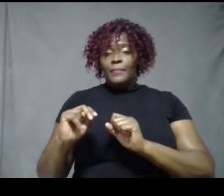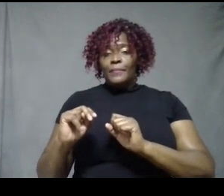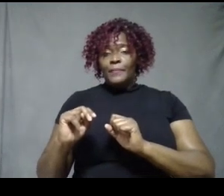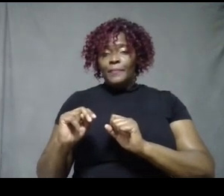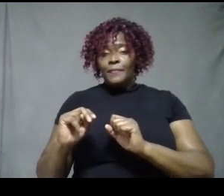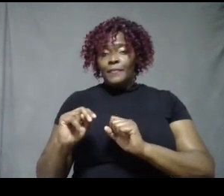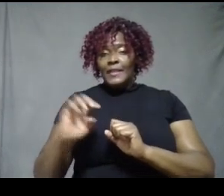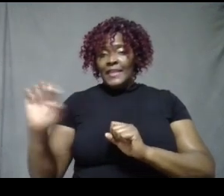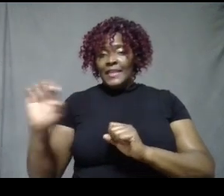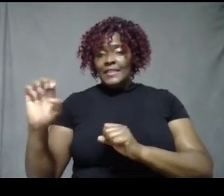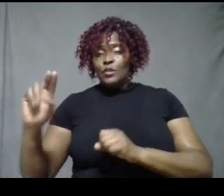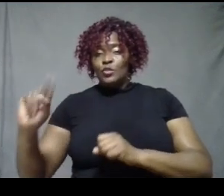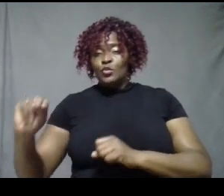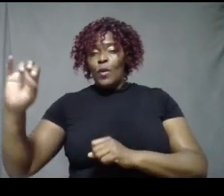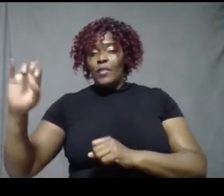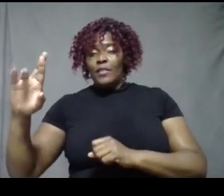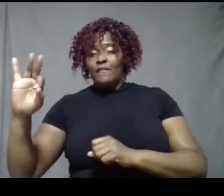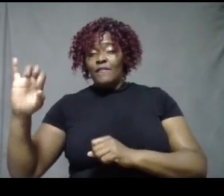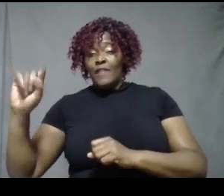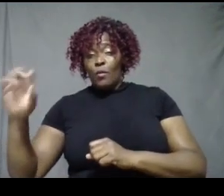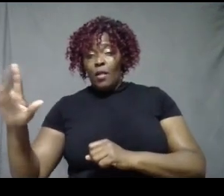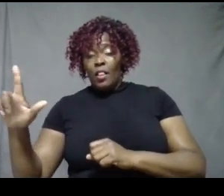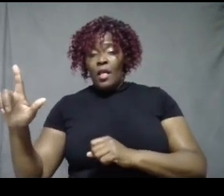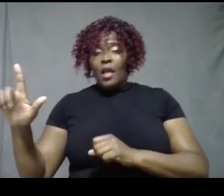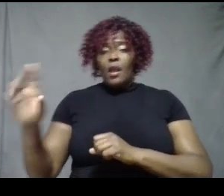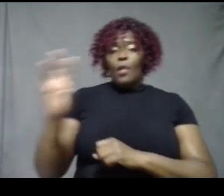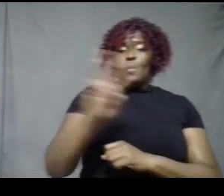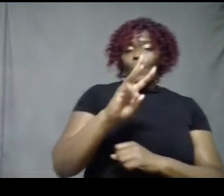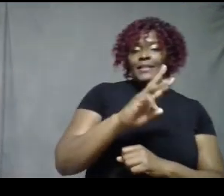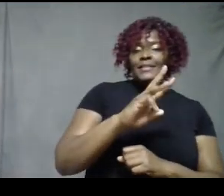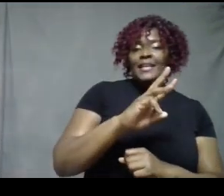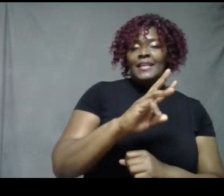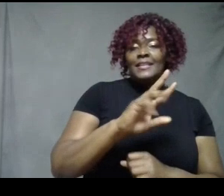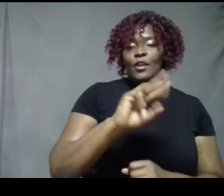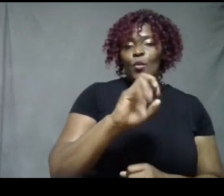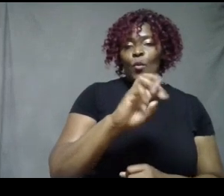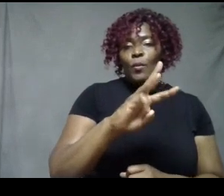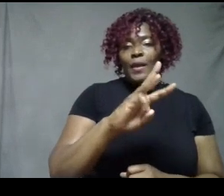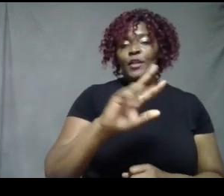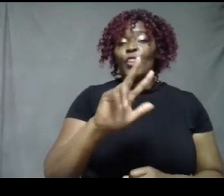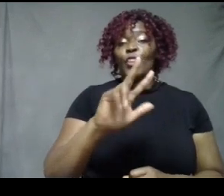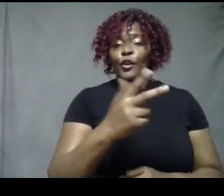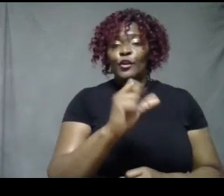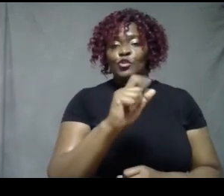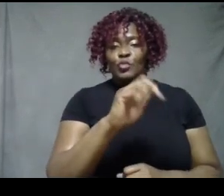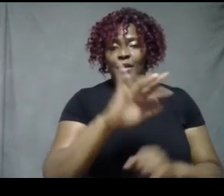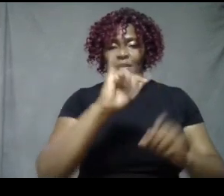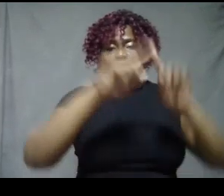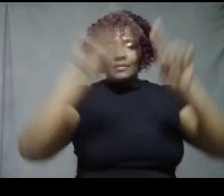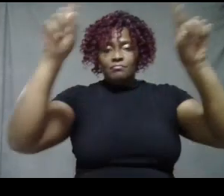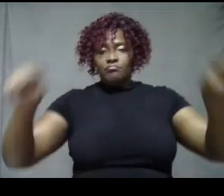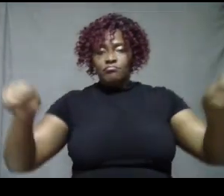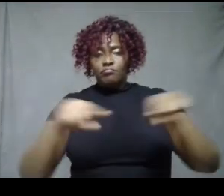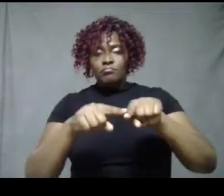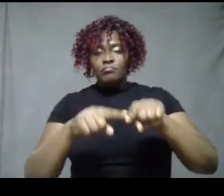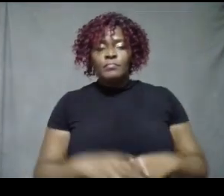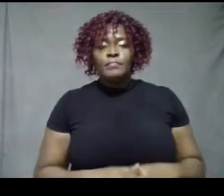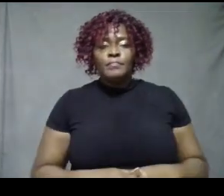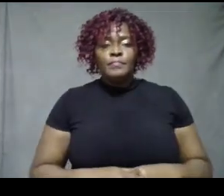the west side, it's Northwest 3rd Street. So that's the area we're looking at. Next slide, please.